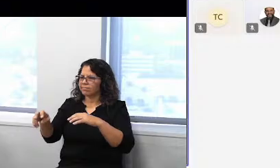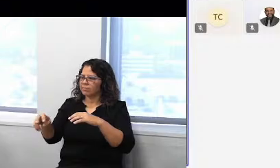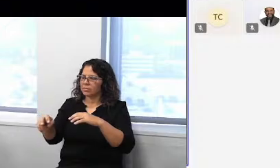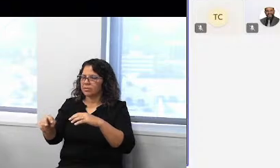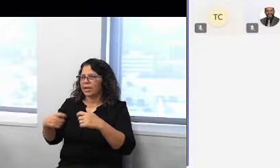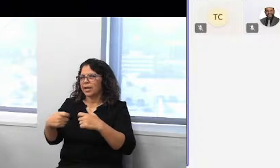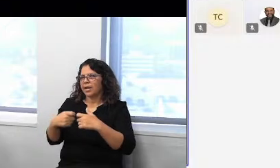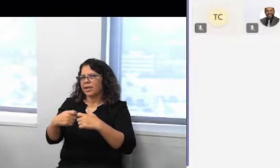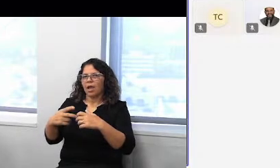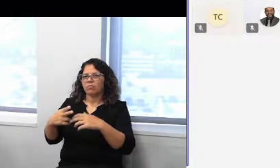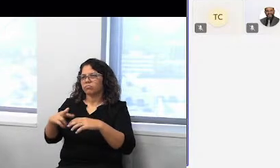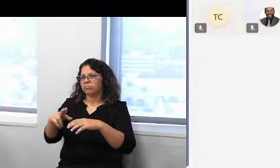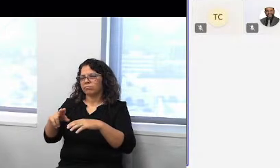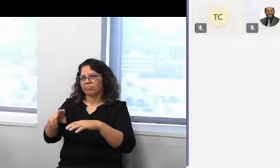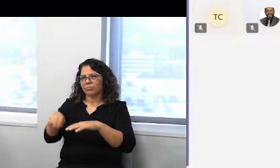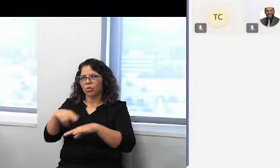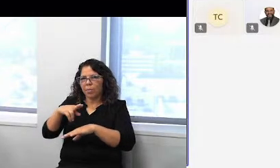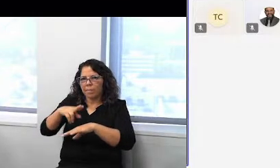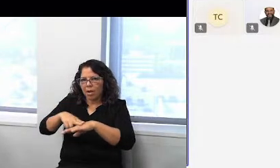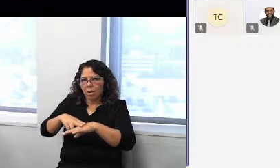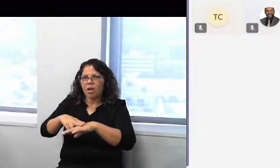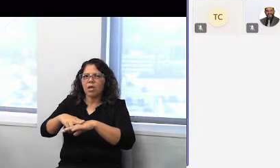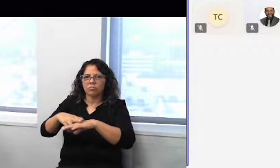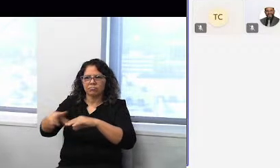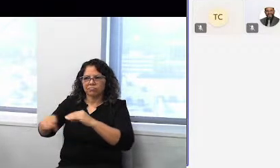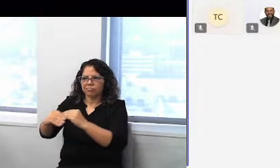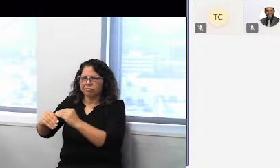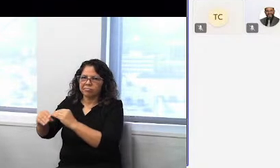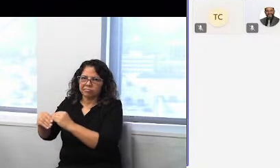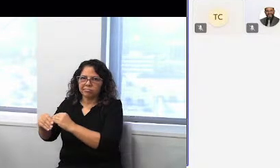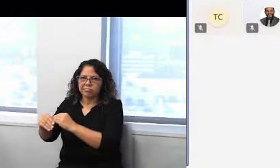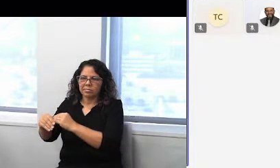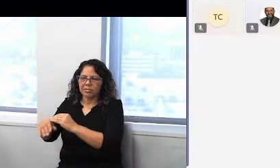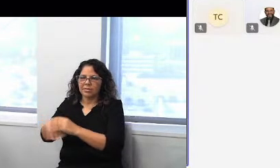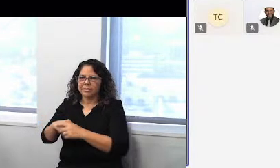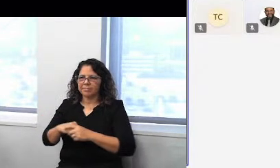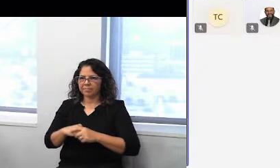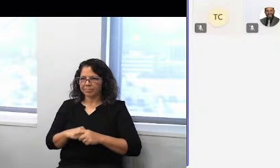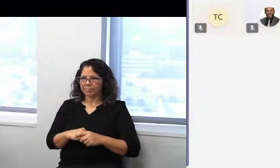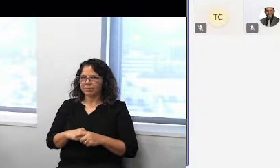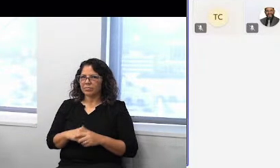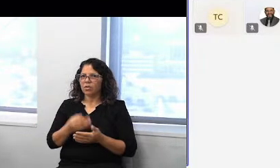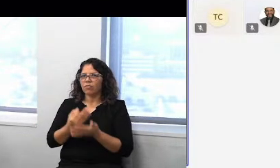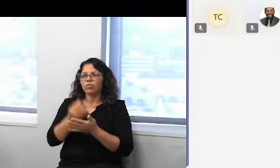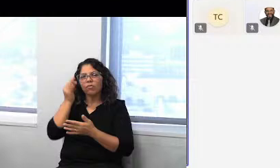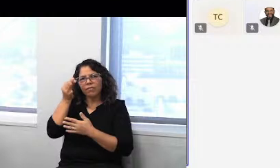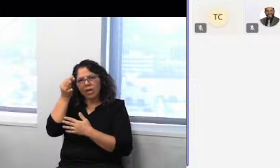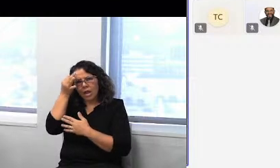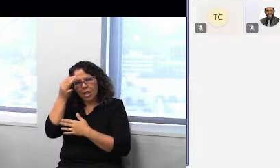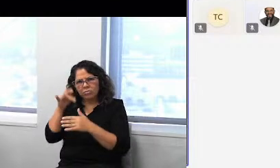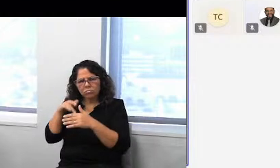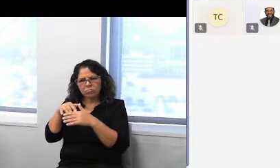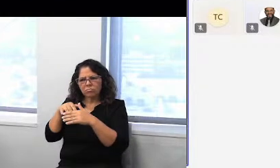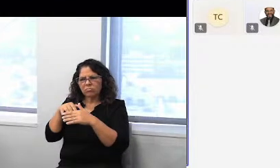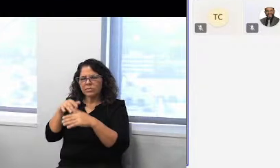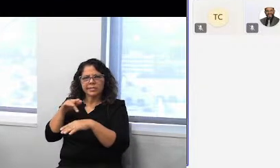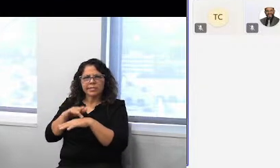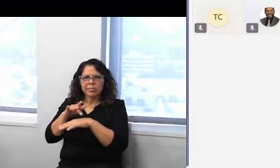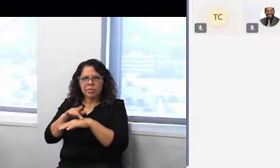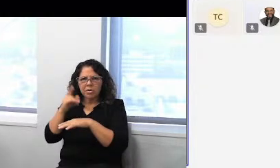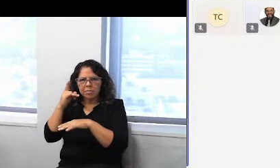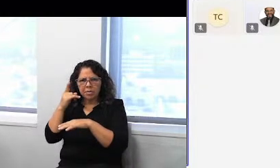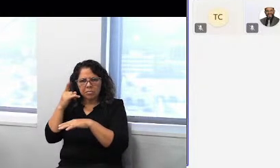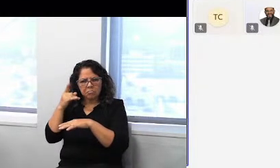you have that in mind? Yes. Okay. And are the federal funds available for that type of expansion to